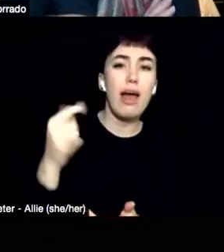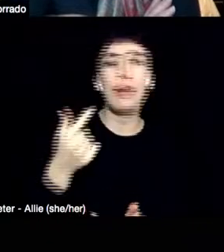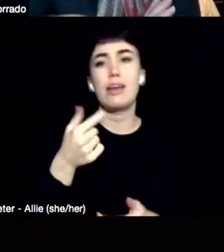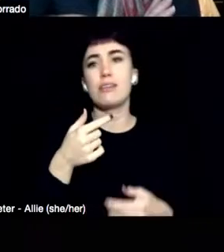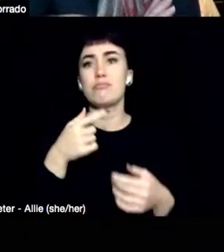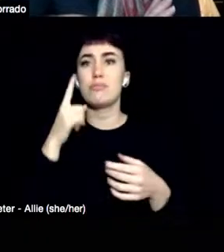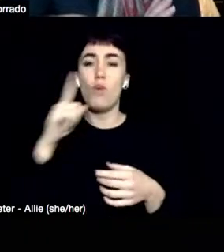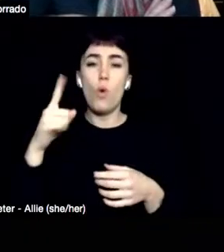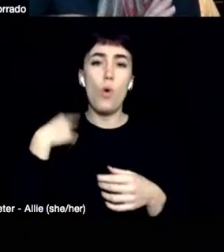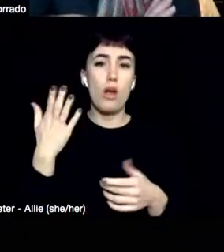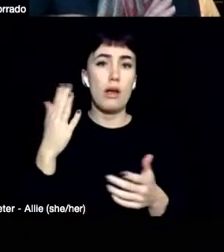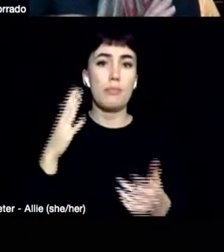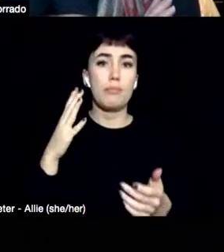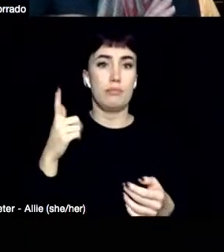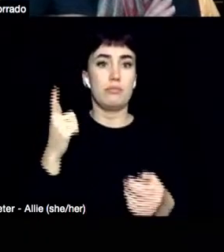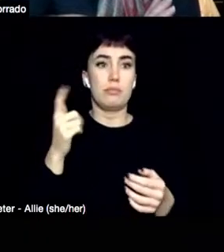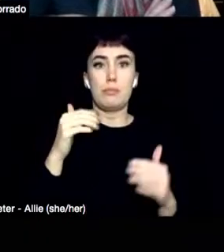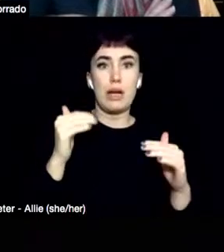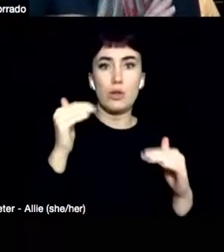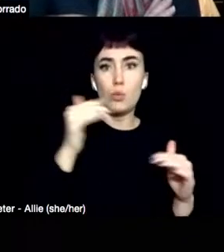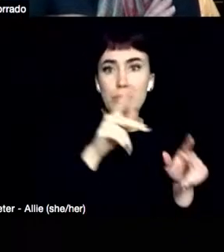communities, of people of color.